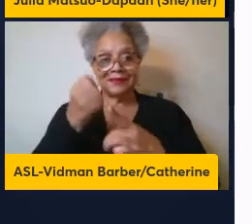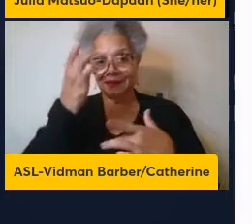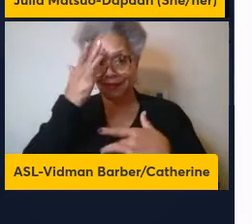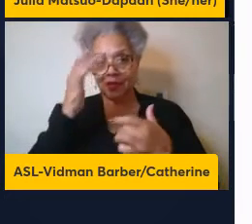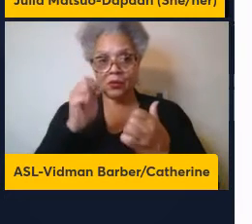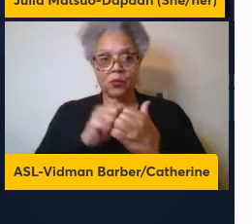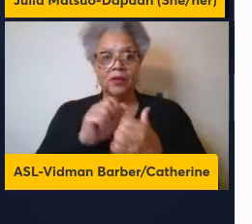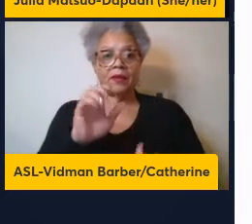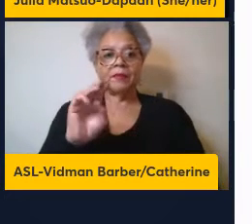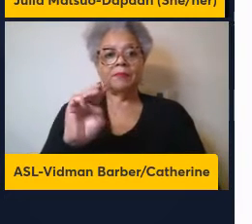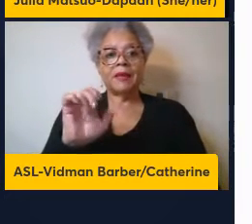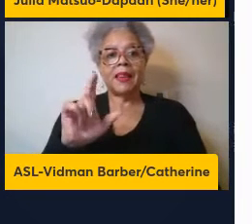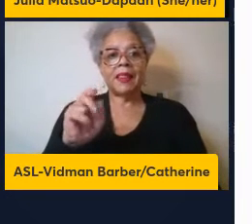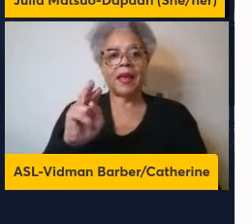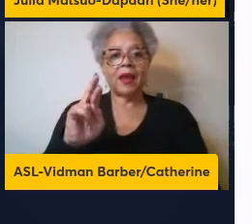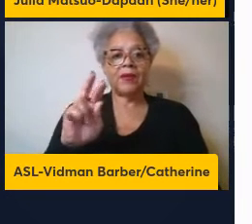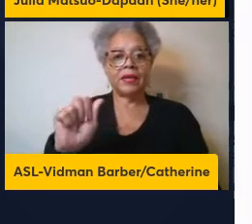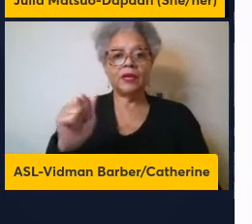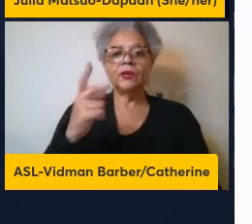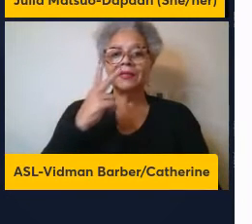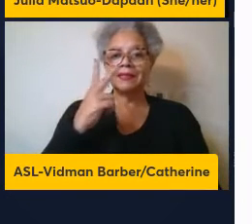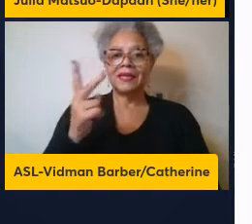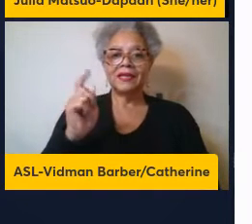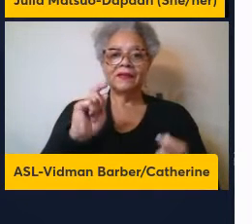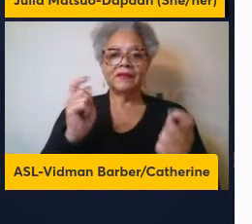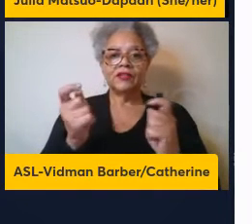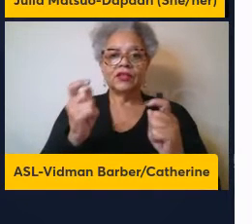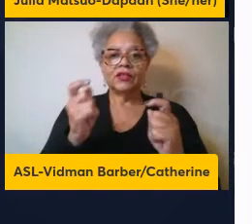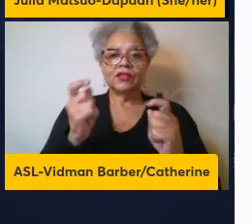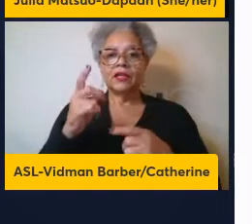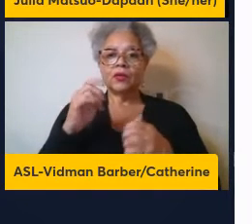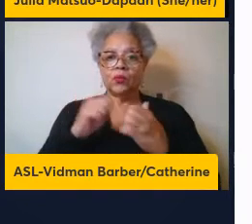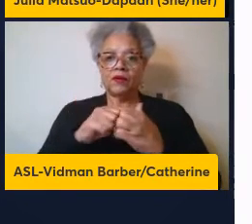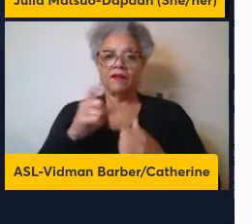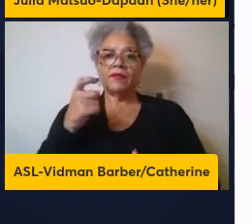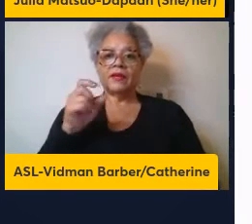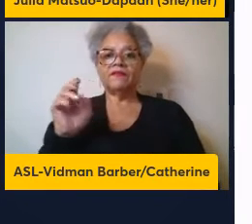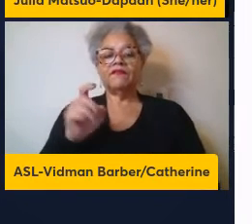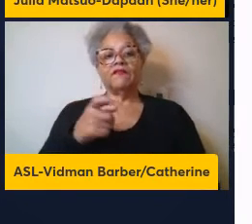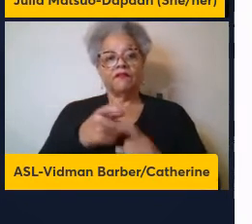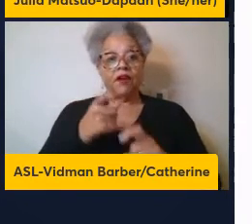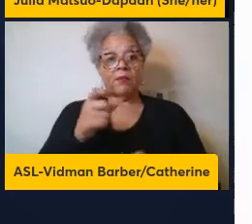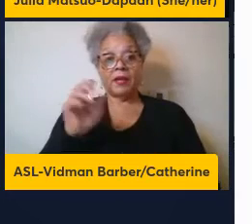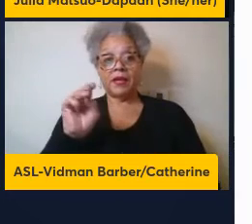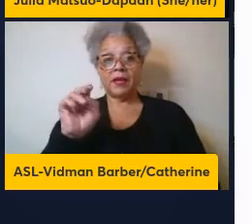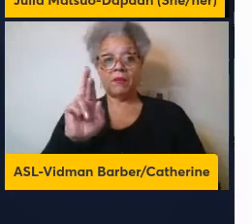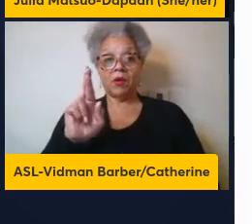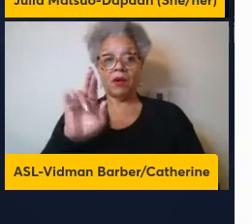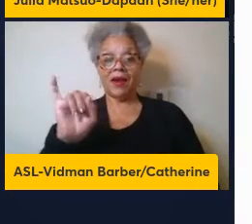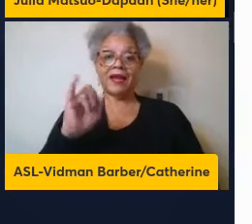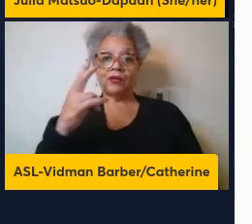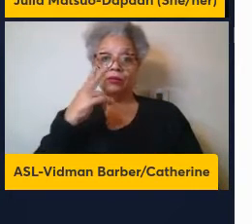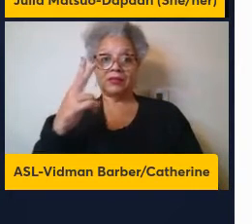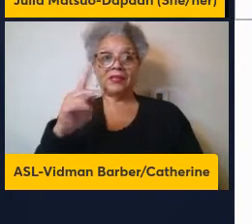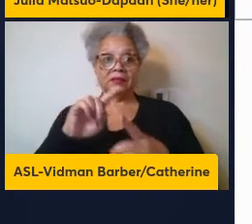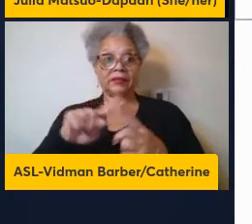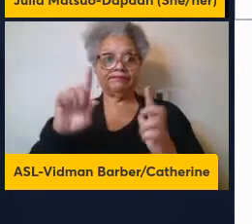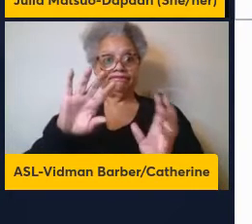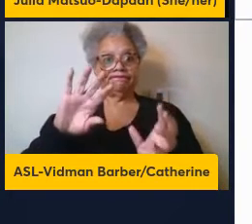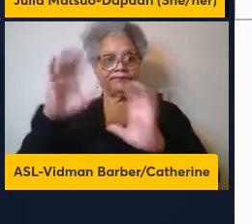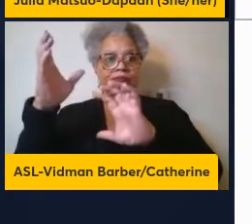the brain is damaged. And we also showed with MRI that there are disruptions in the olfactory bulb.